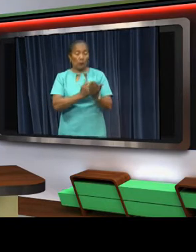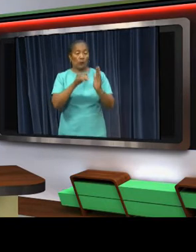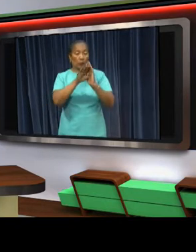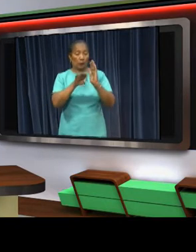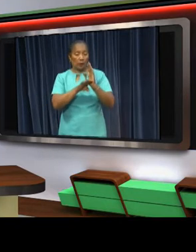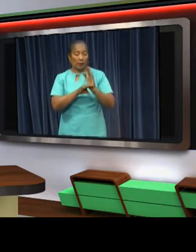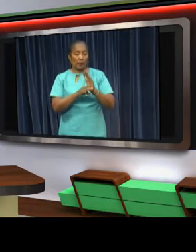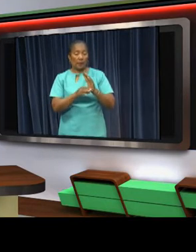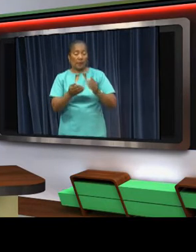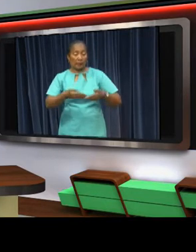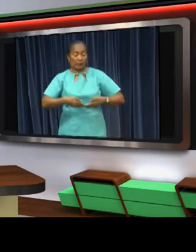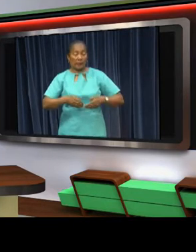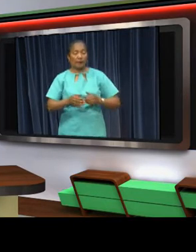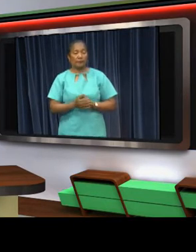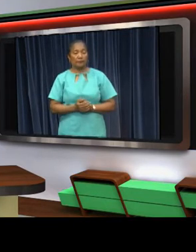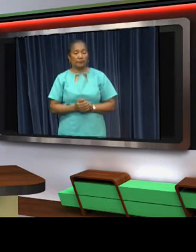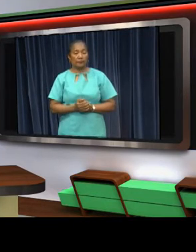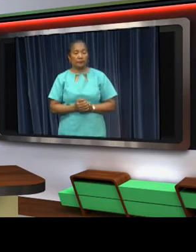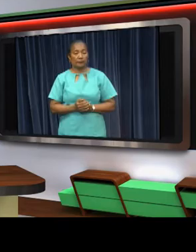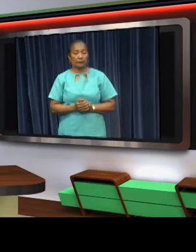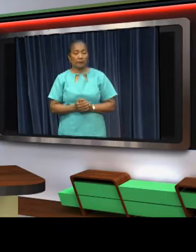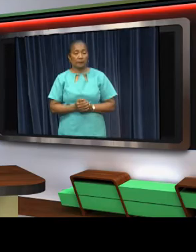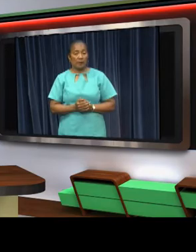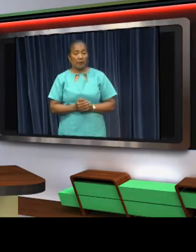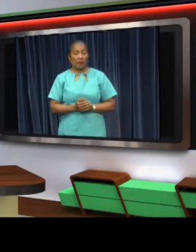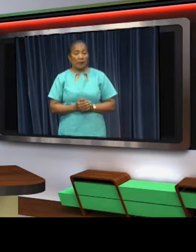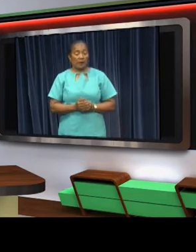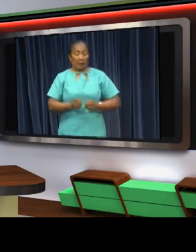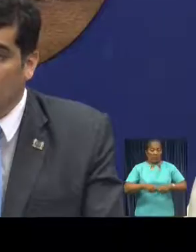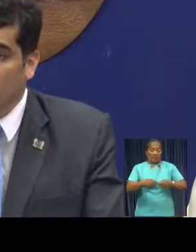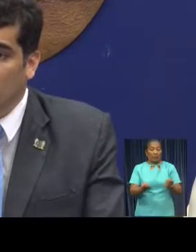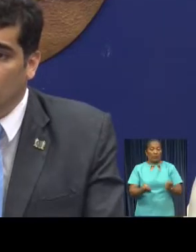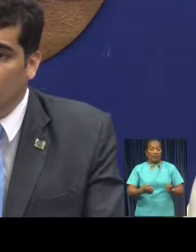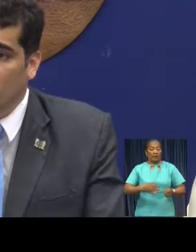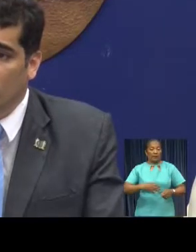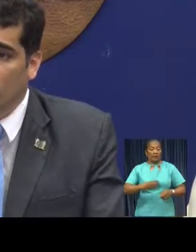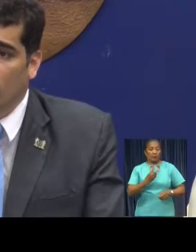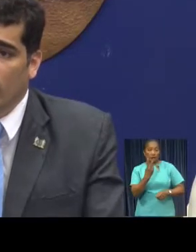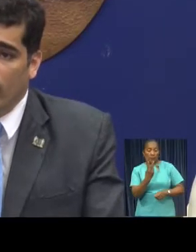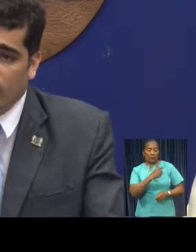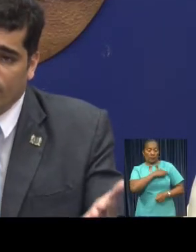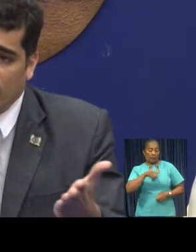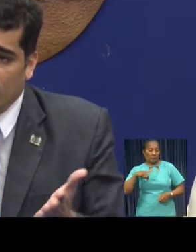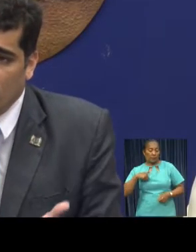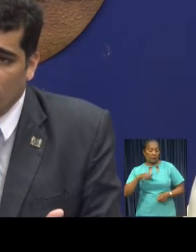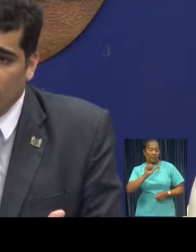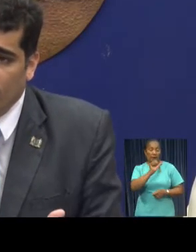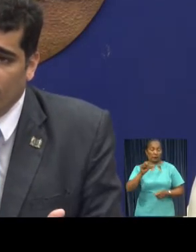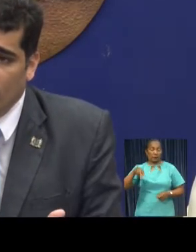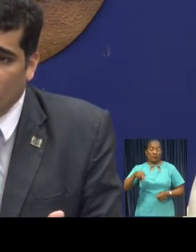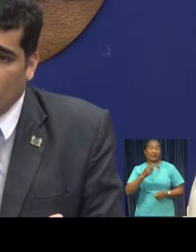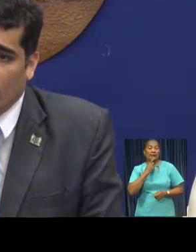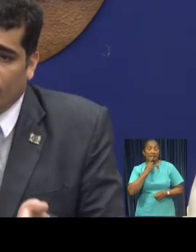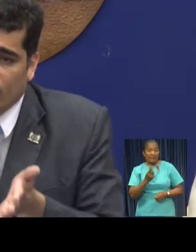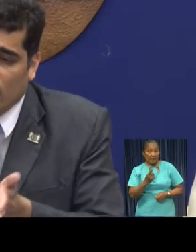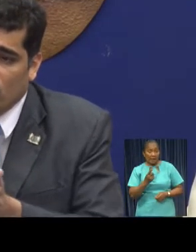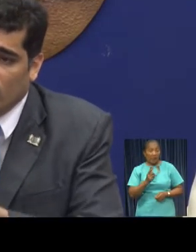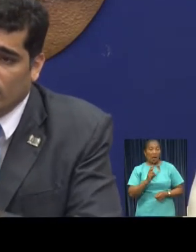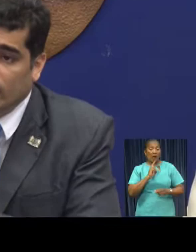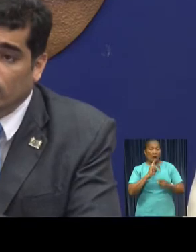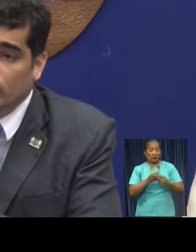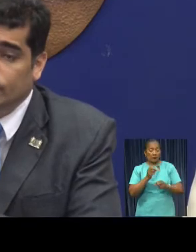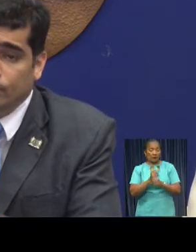revaluation program in their pockets. According to Vice President Ashwin Adin, the implementation will be executed